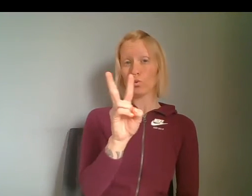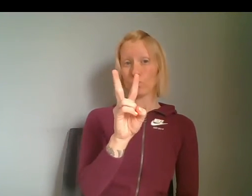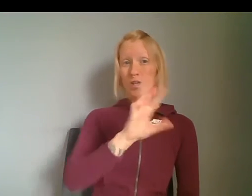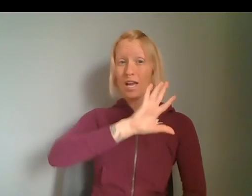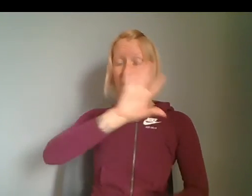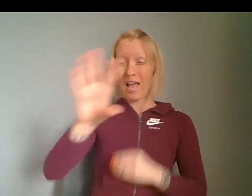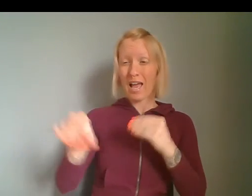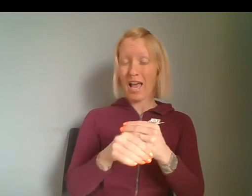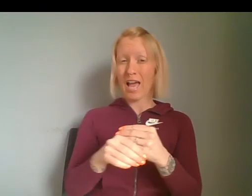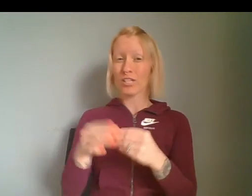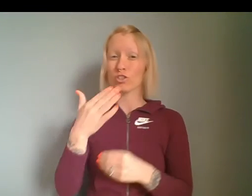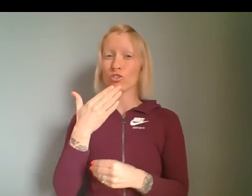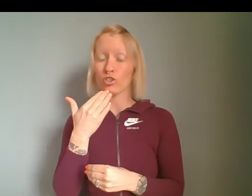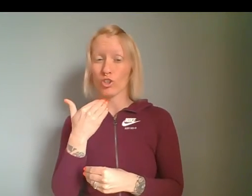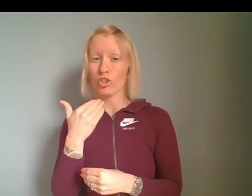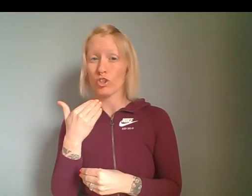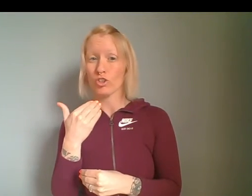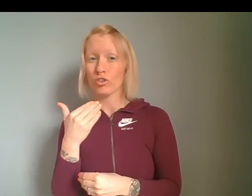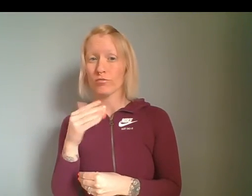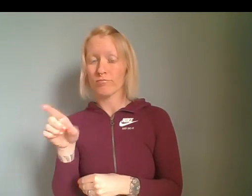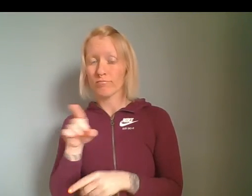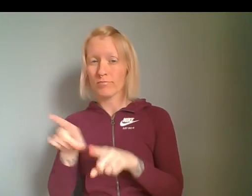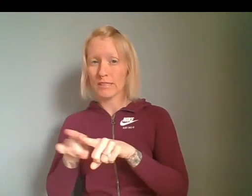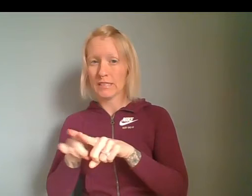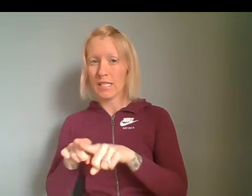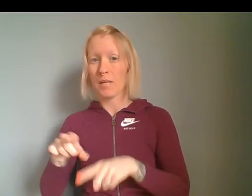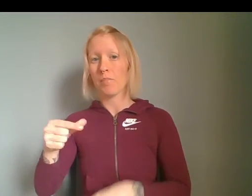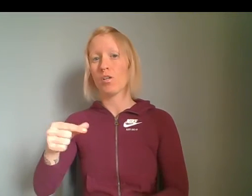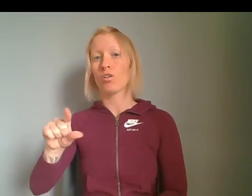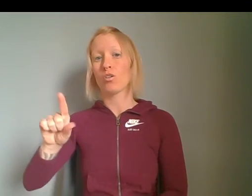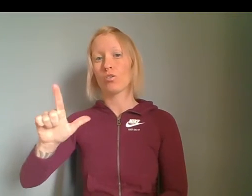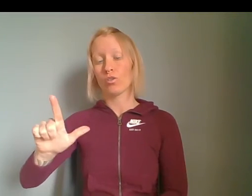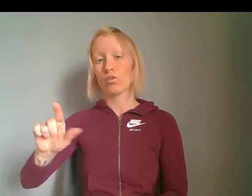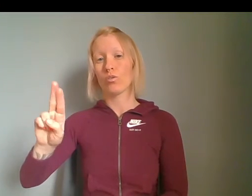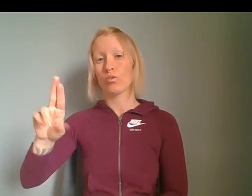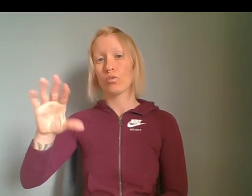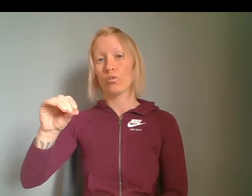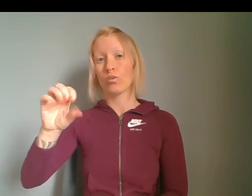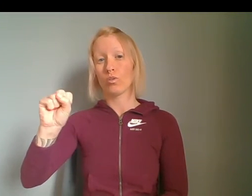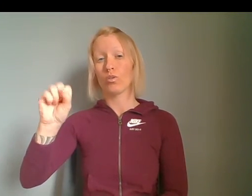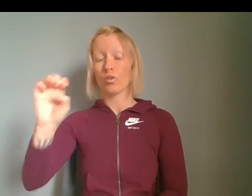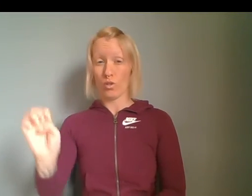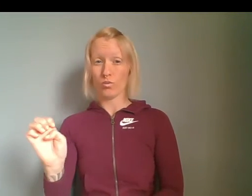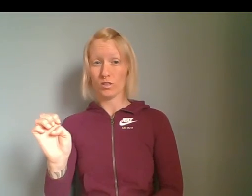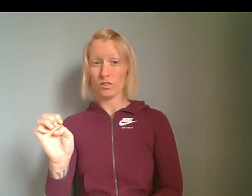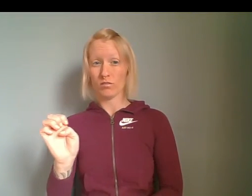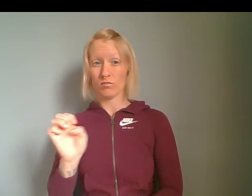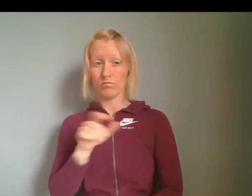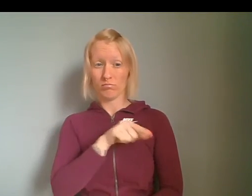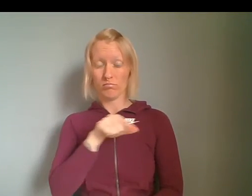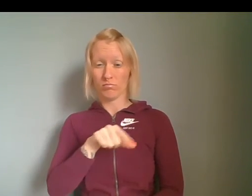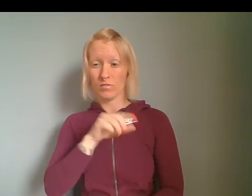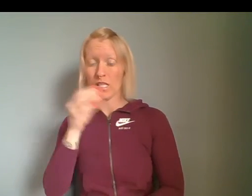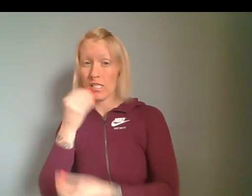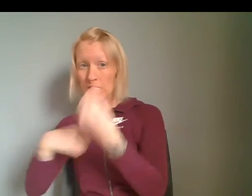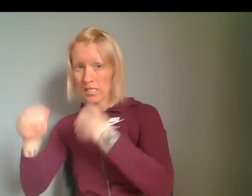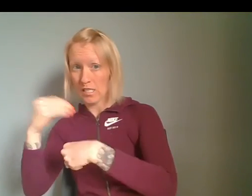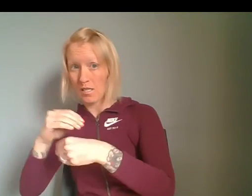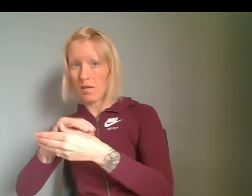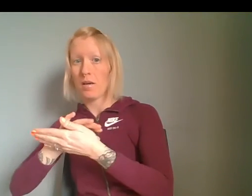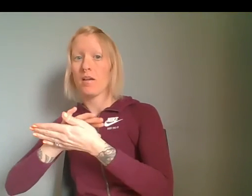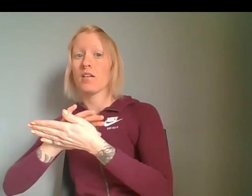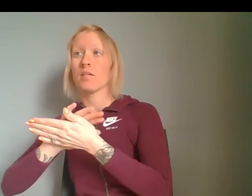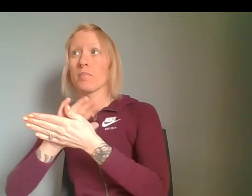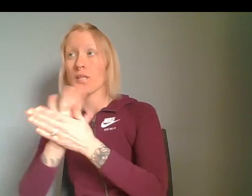okay? Then when we eat that, all right, that will turn into energy.